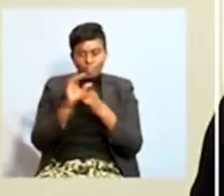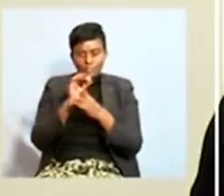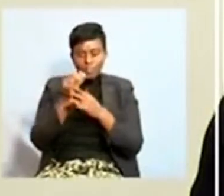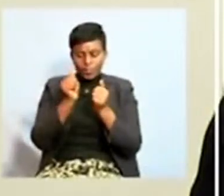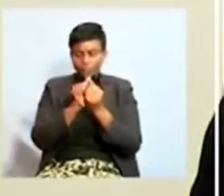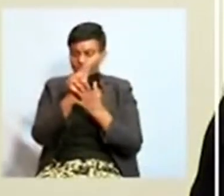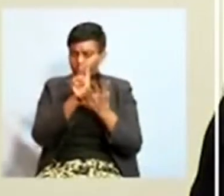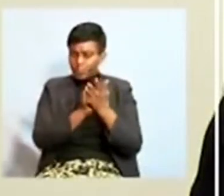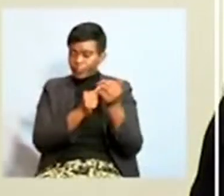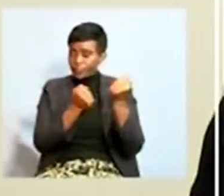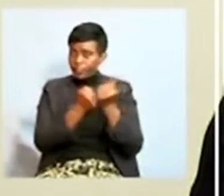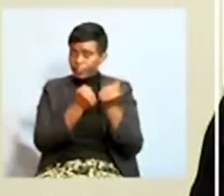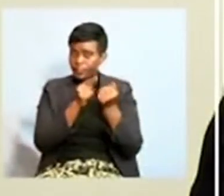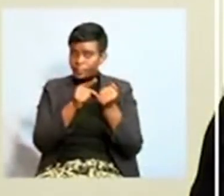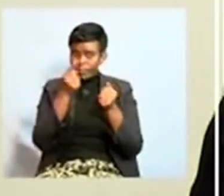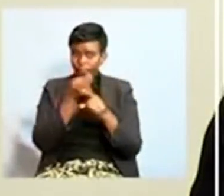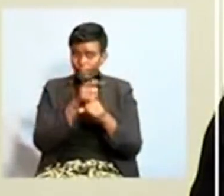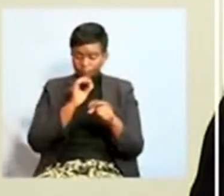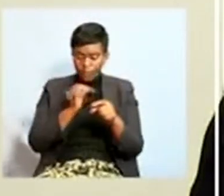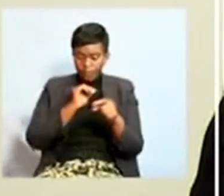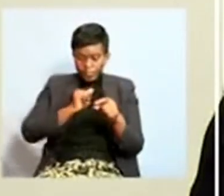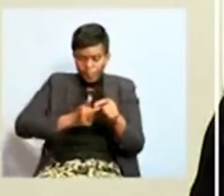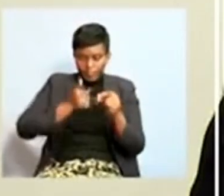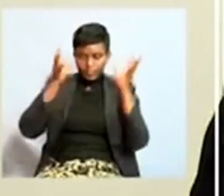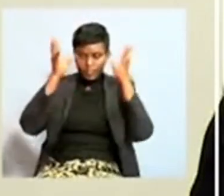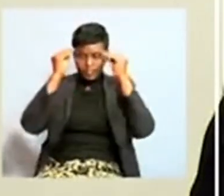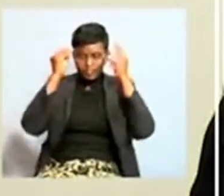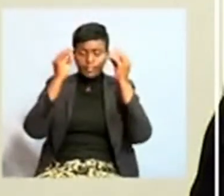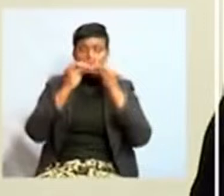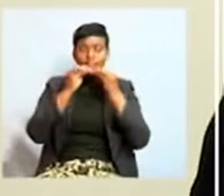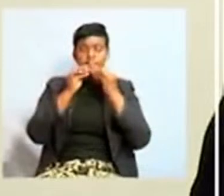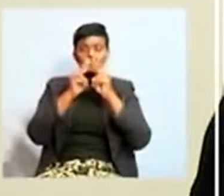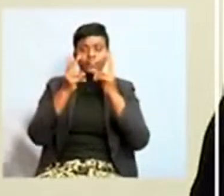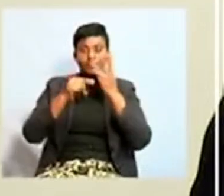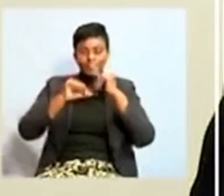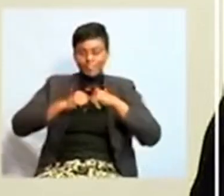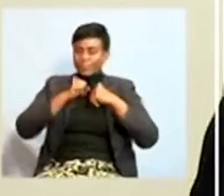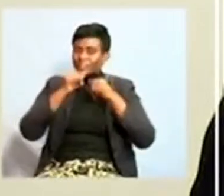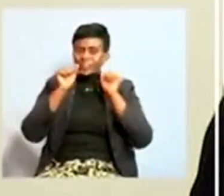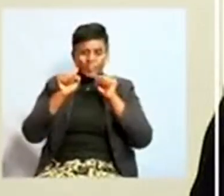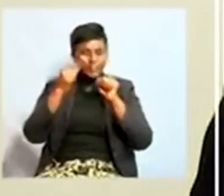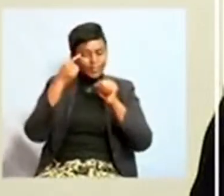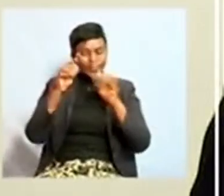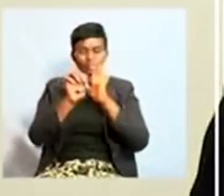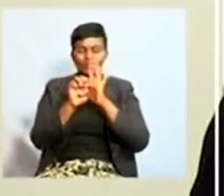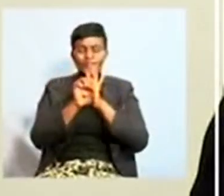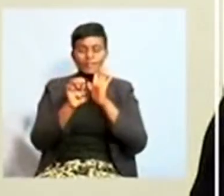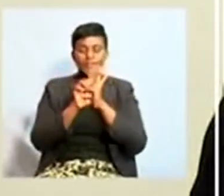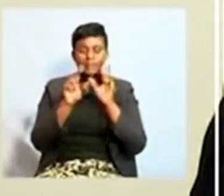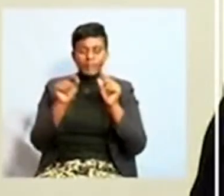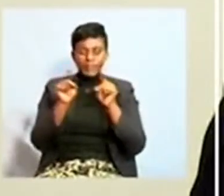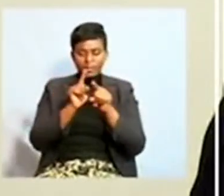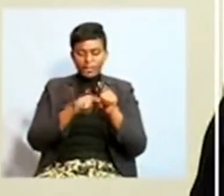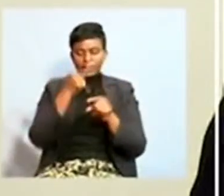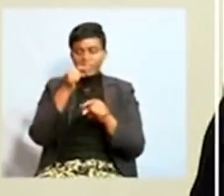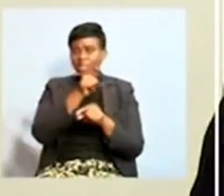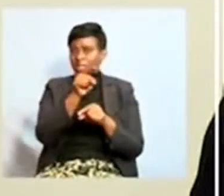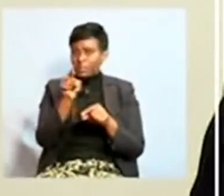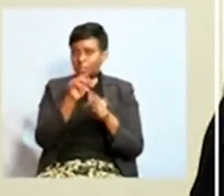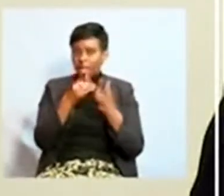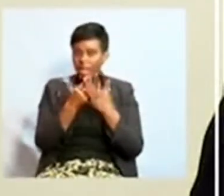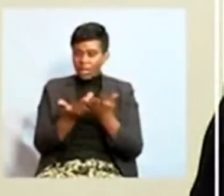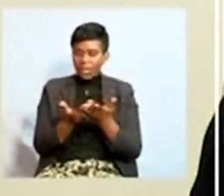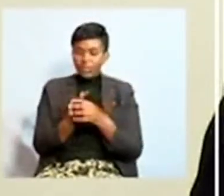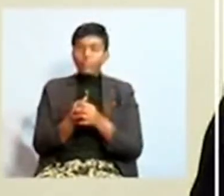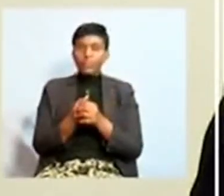legislative support, it's from our experience. So we are not able, for example, to tell you